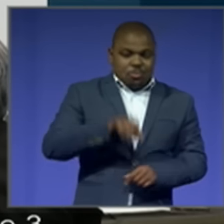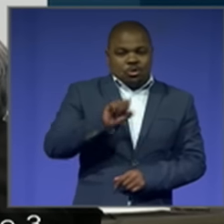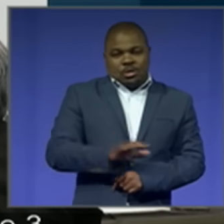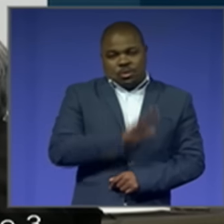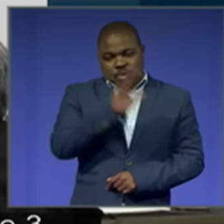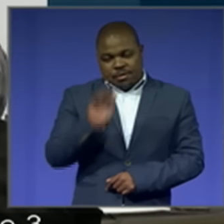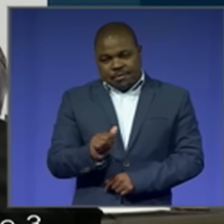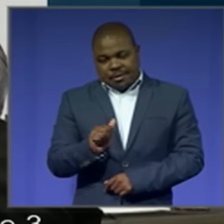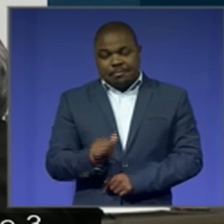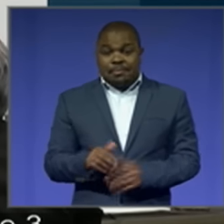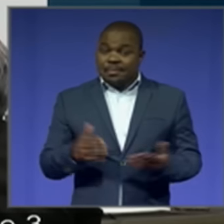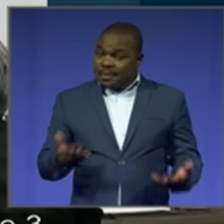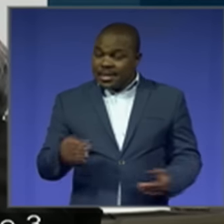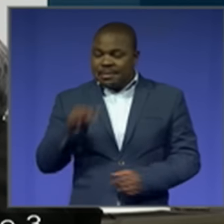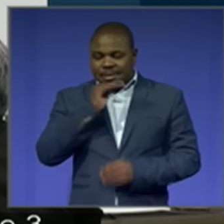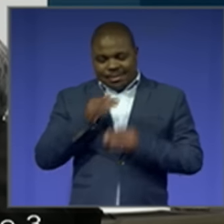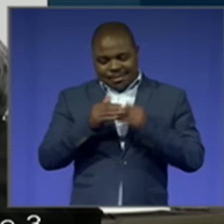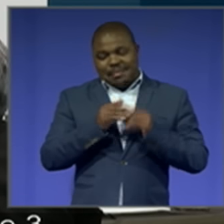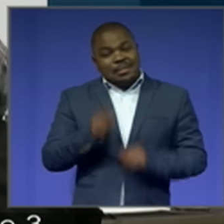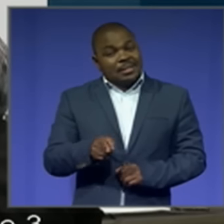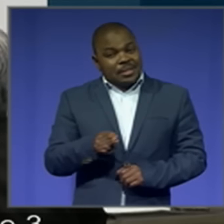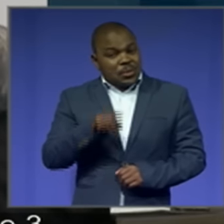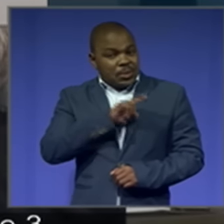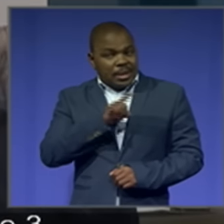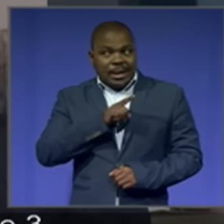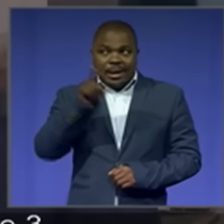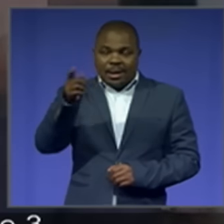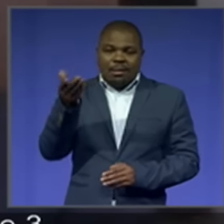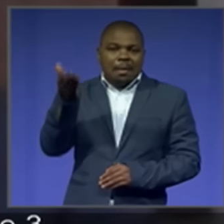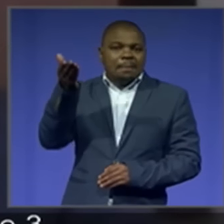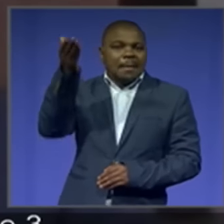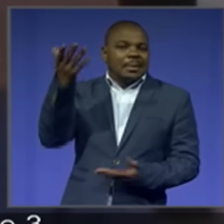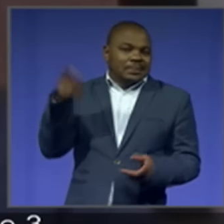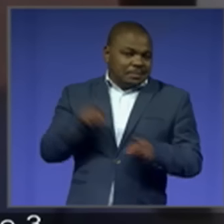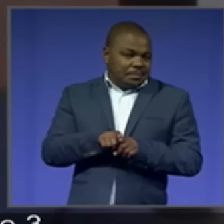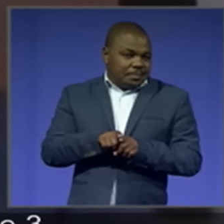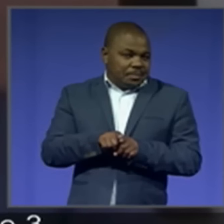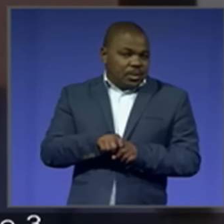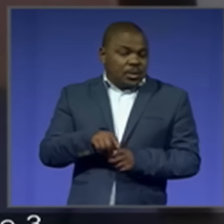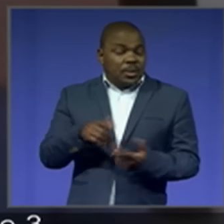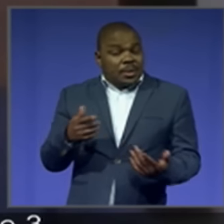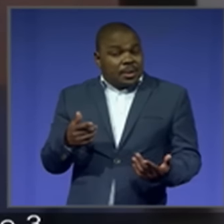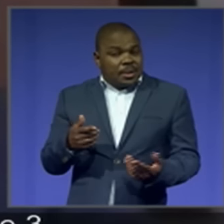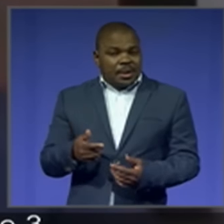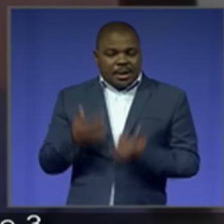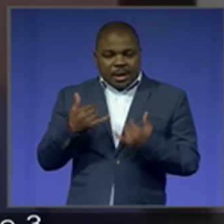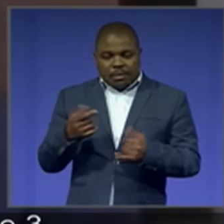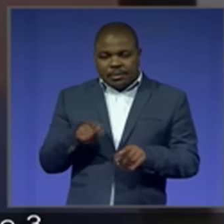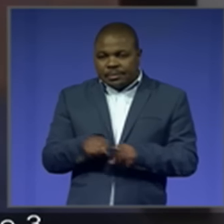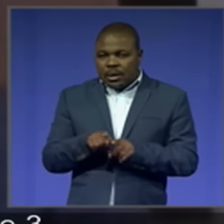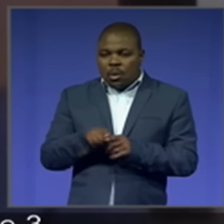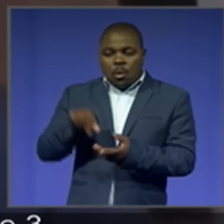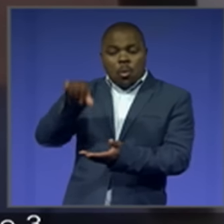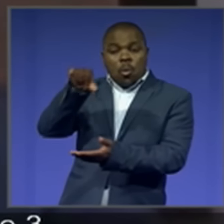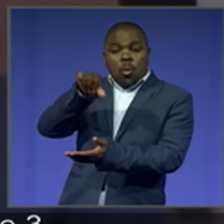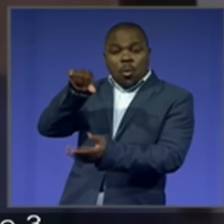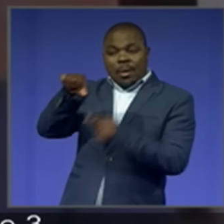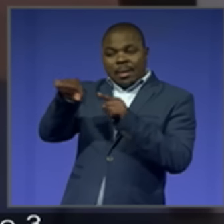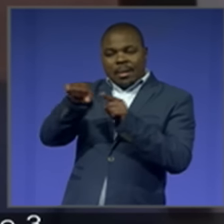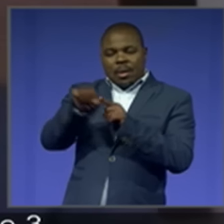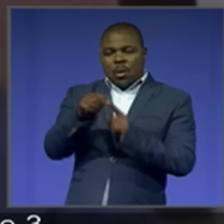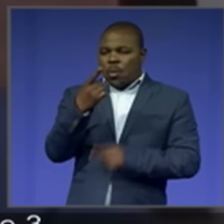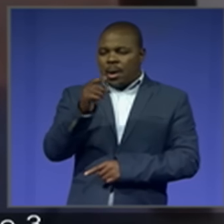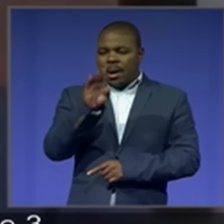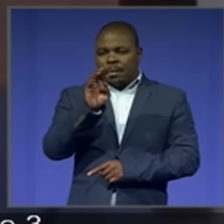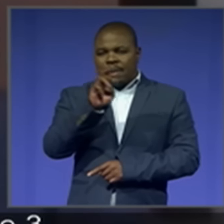South Africa. Re tlo tshwanela hore hlokomela hore ditjeho tsa teng di batla di le hodimo. Nakong ya jwale ntse re bua ka hore oli e tala, barele e